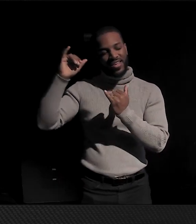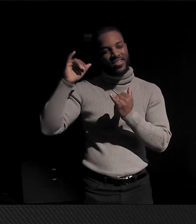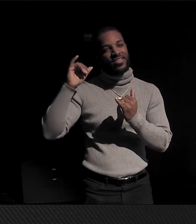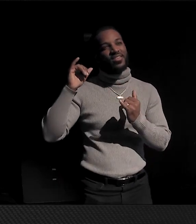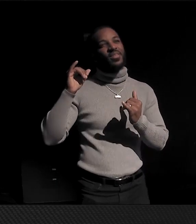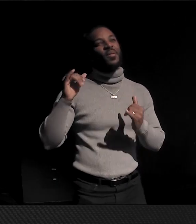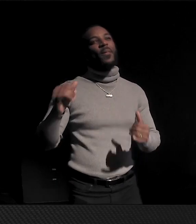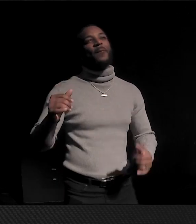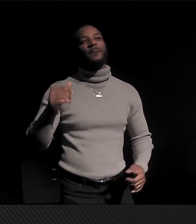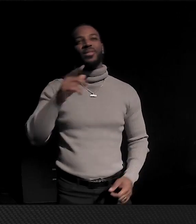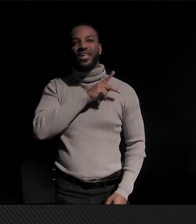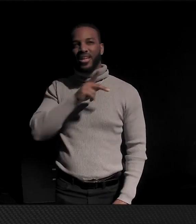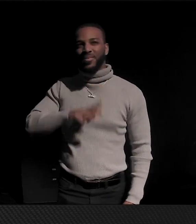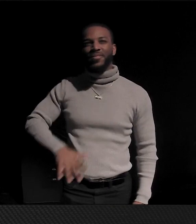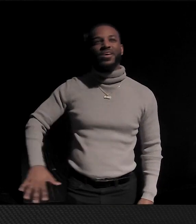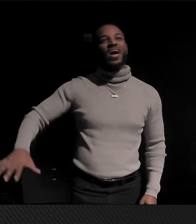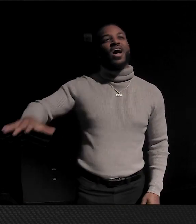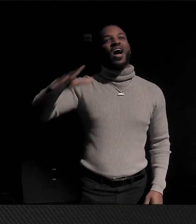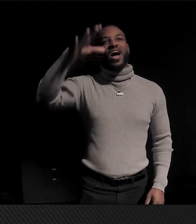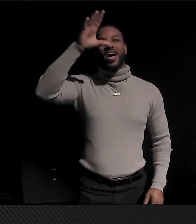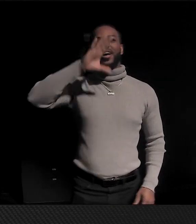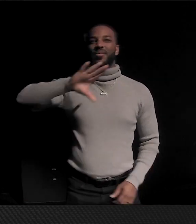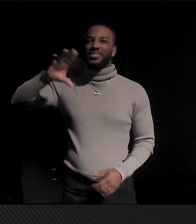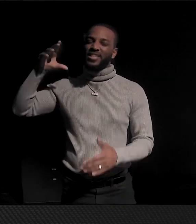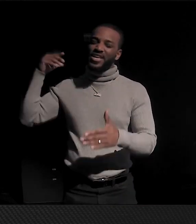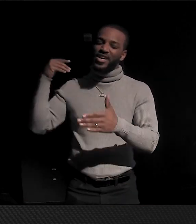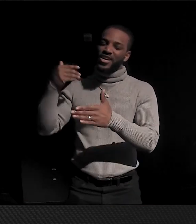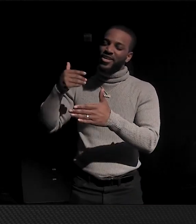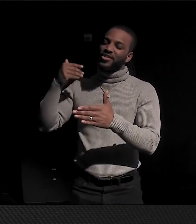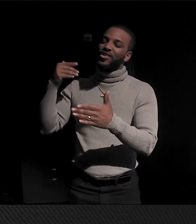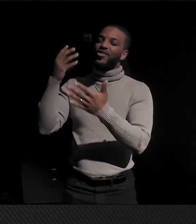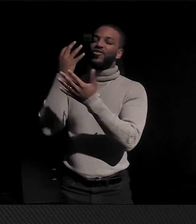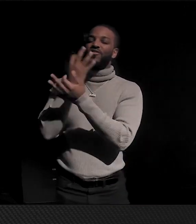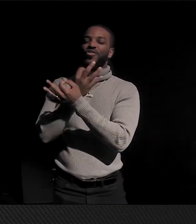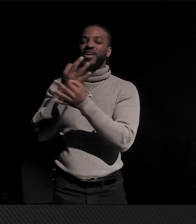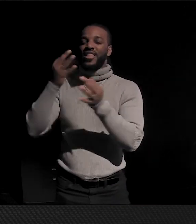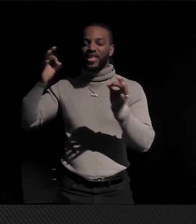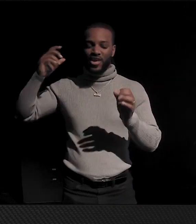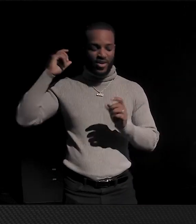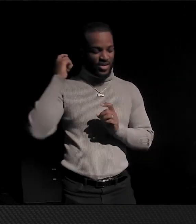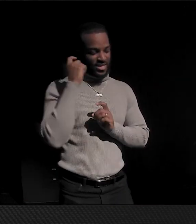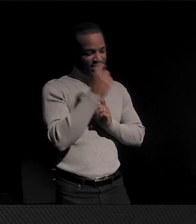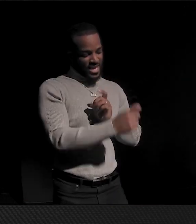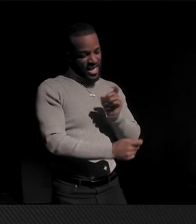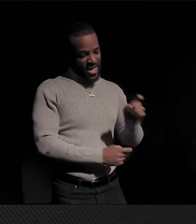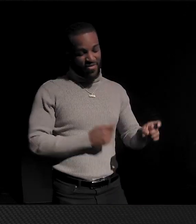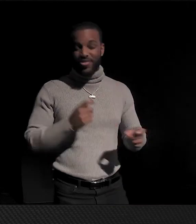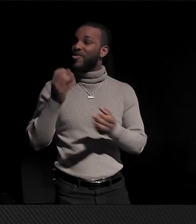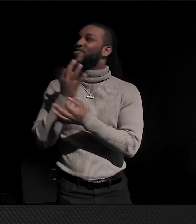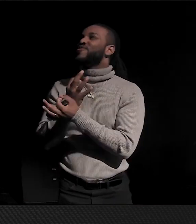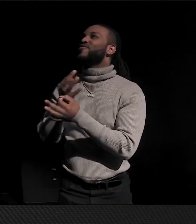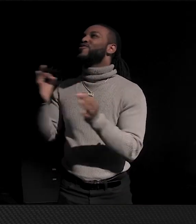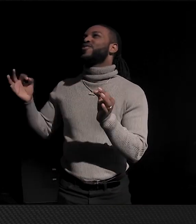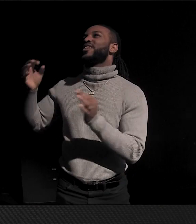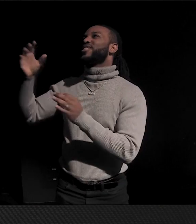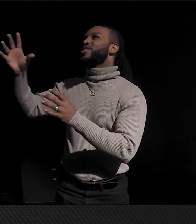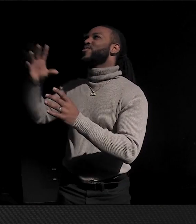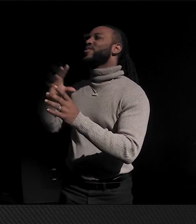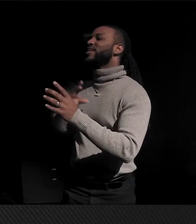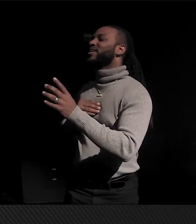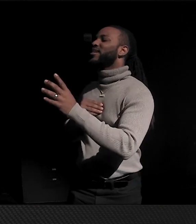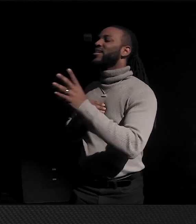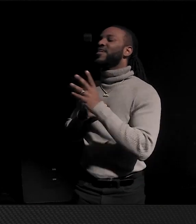heaven. The kingdom of God's come near, freely received,